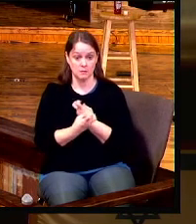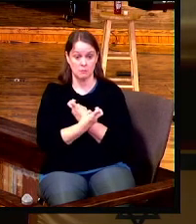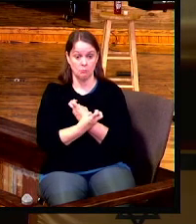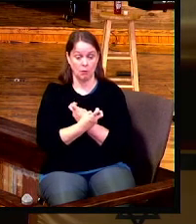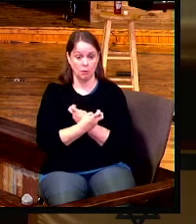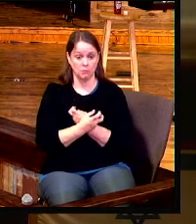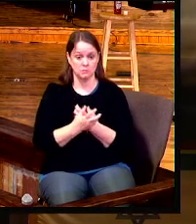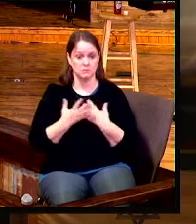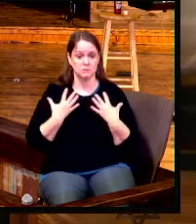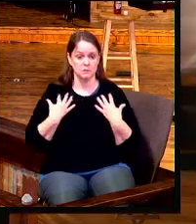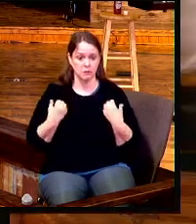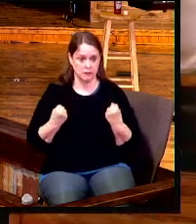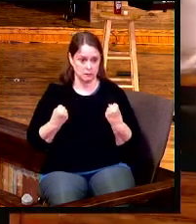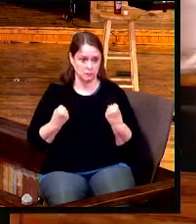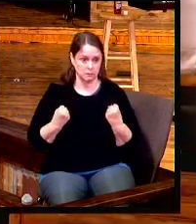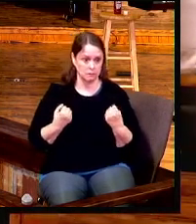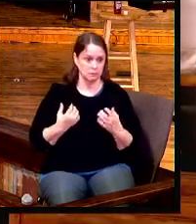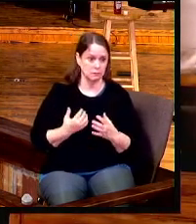those for decades.